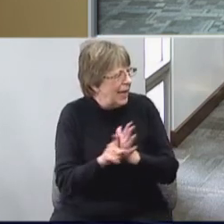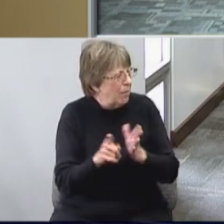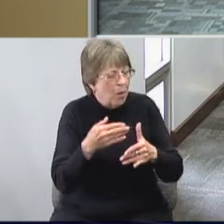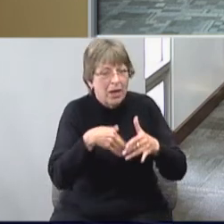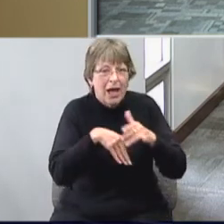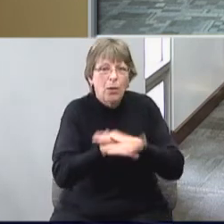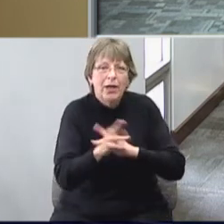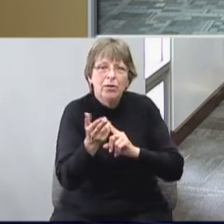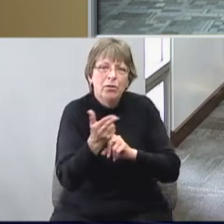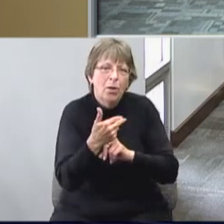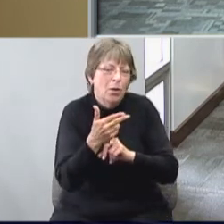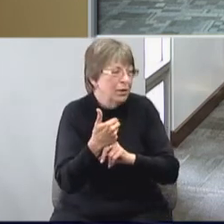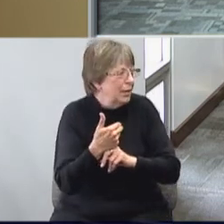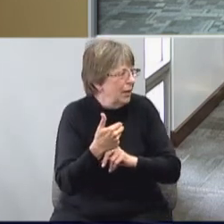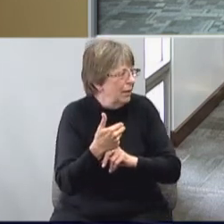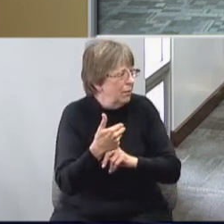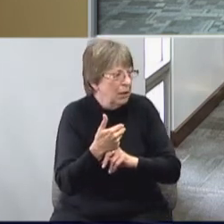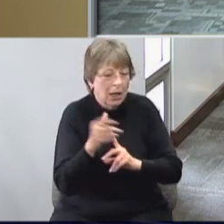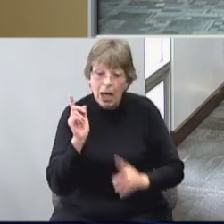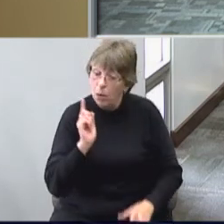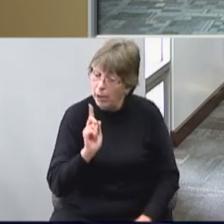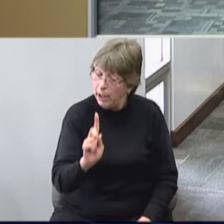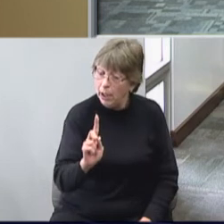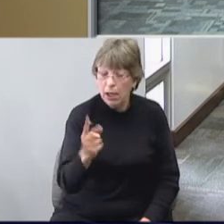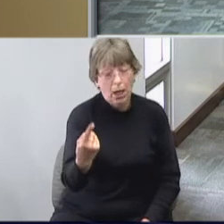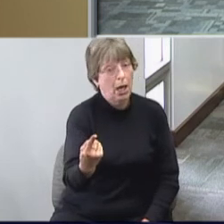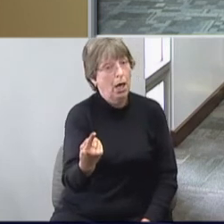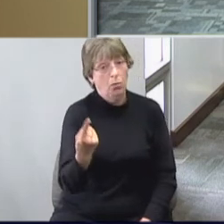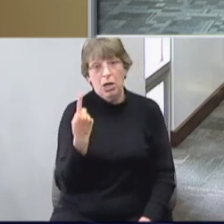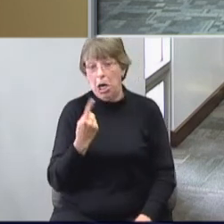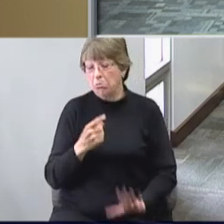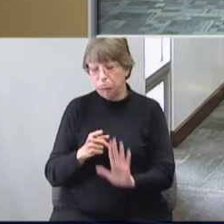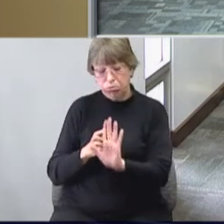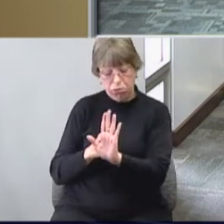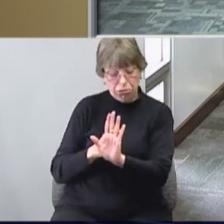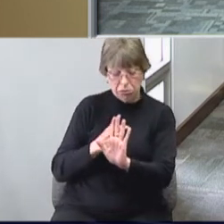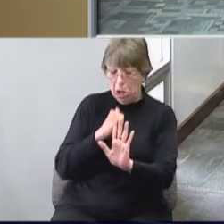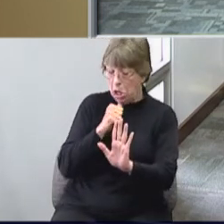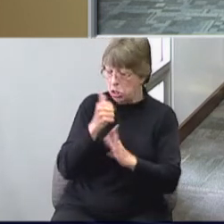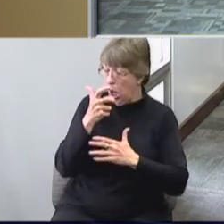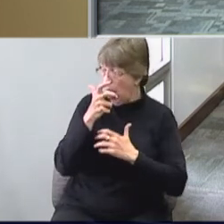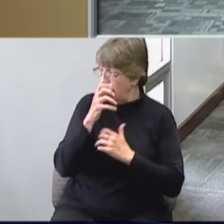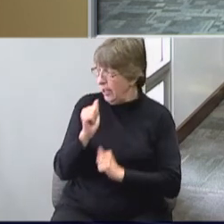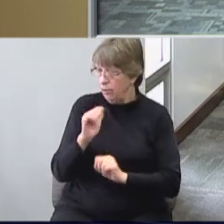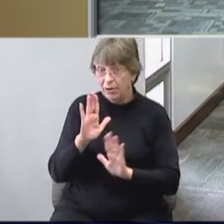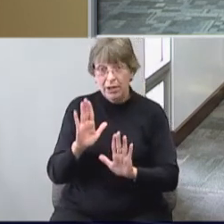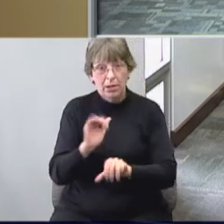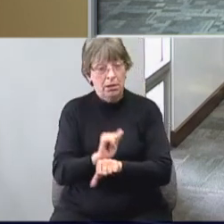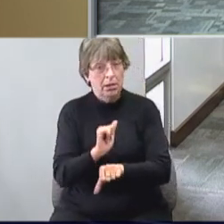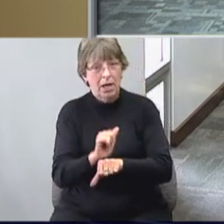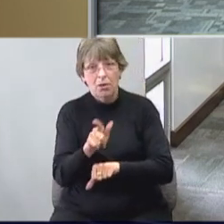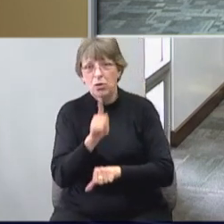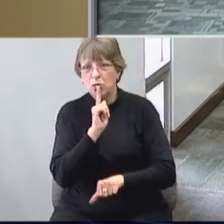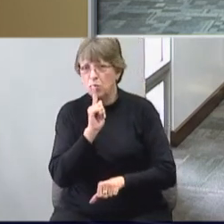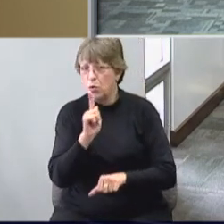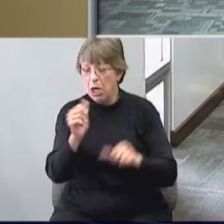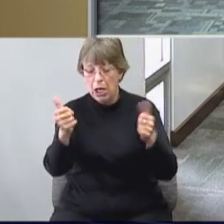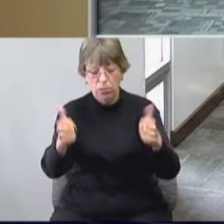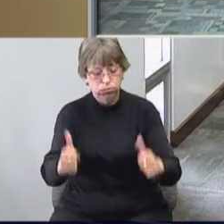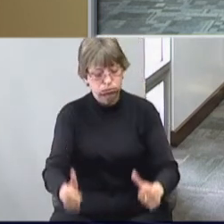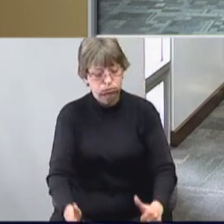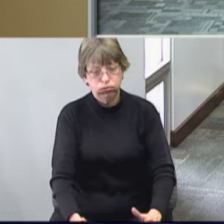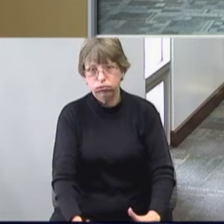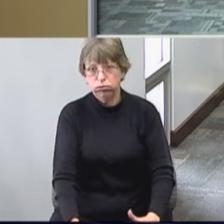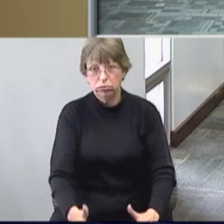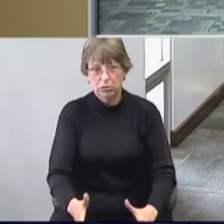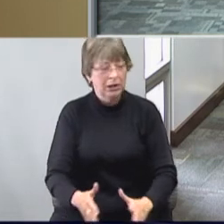the hotel and I walked straight out because I was not interested in that place. It was really run down, and it